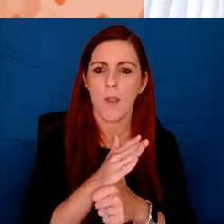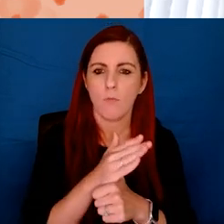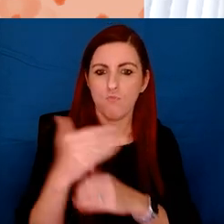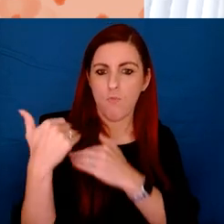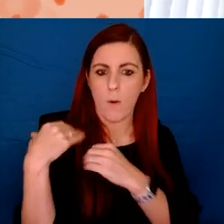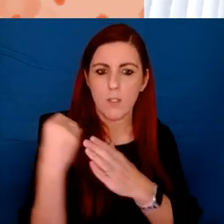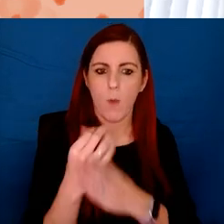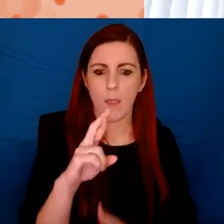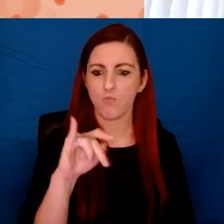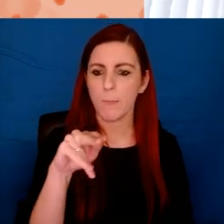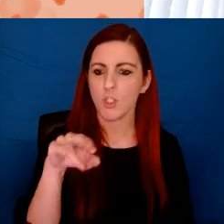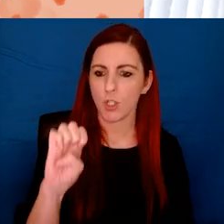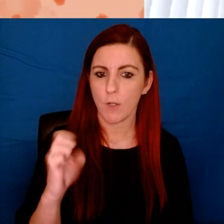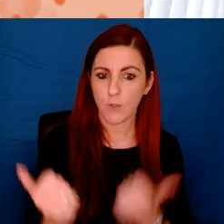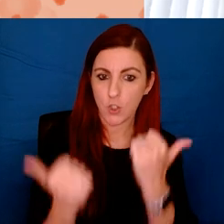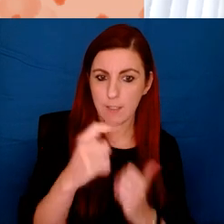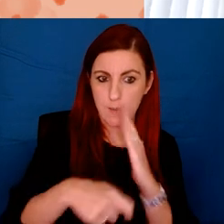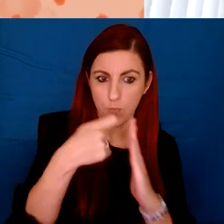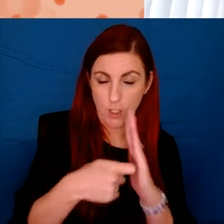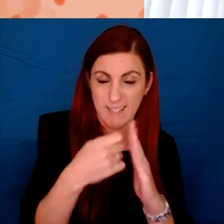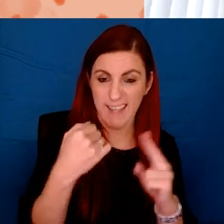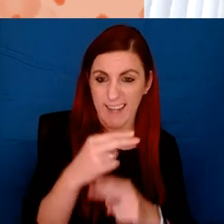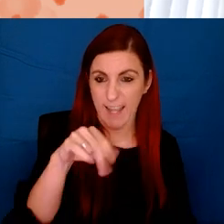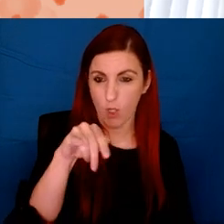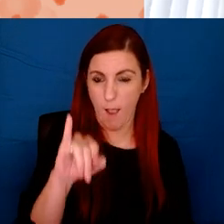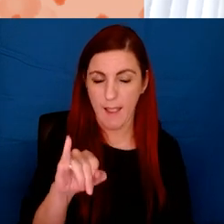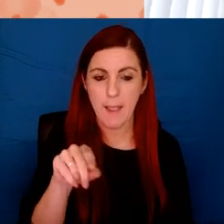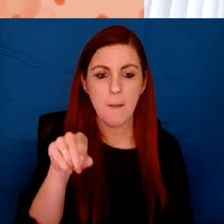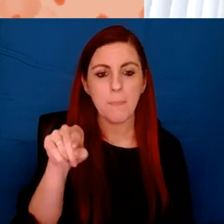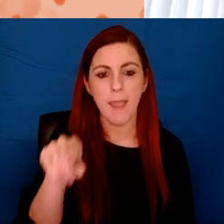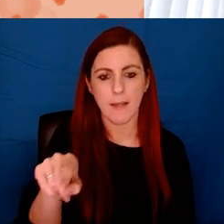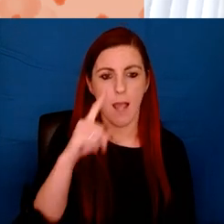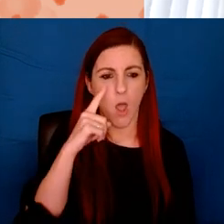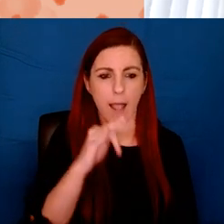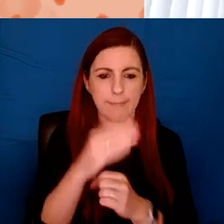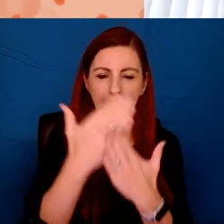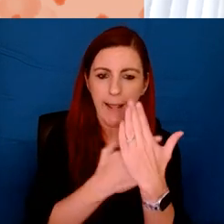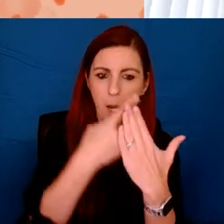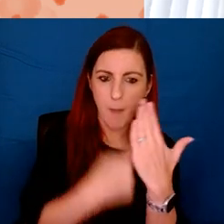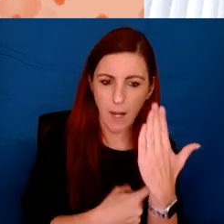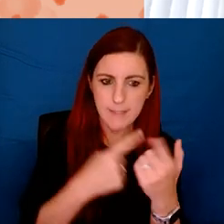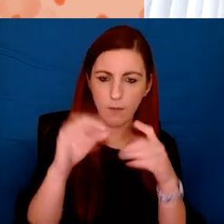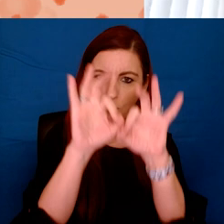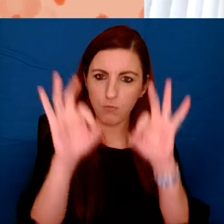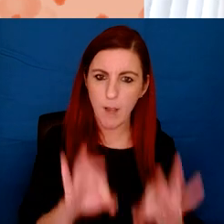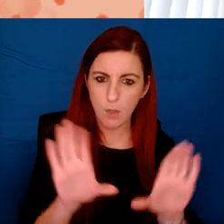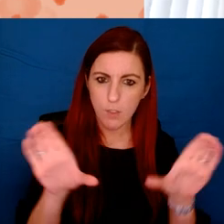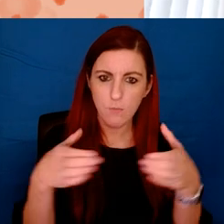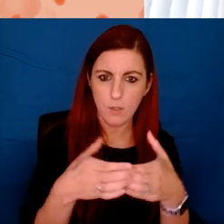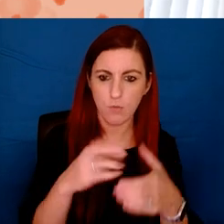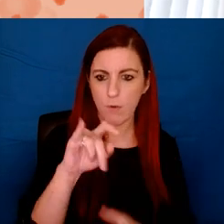the Reproductive Justice Project at NUI Galway. So I look at the legal and policy kind of